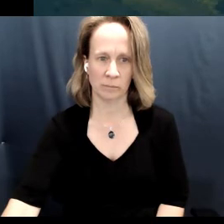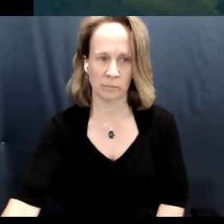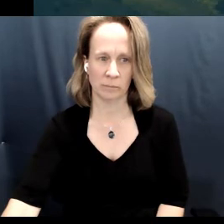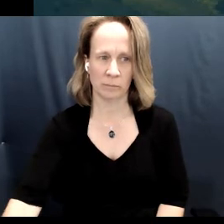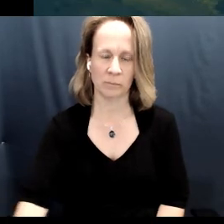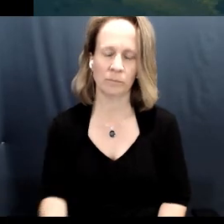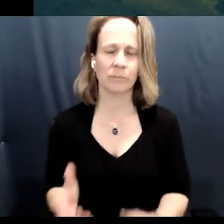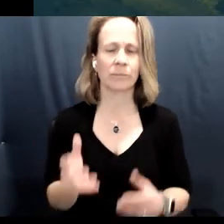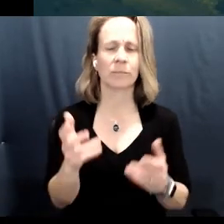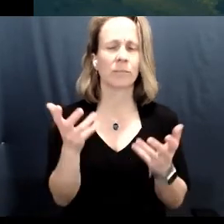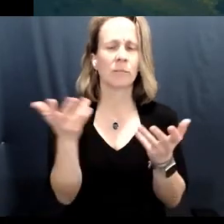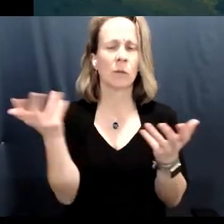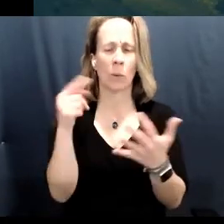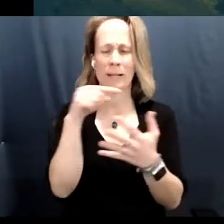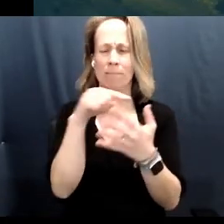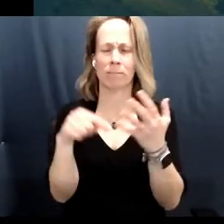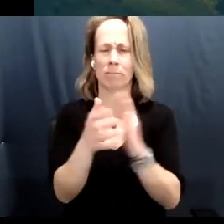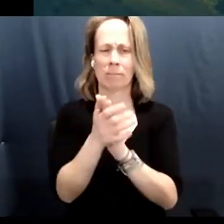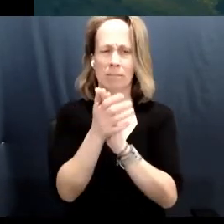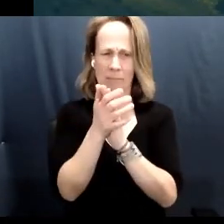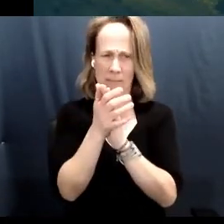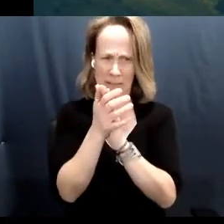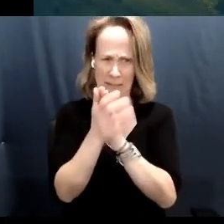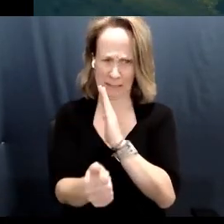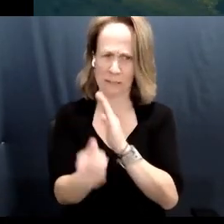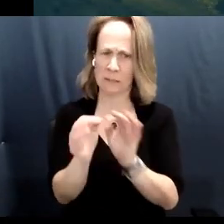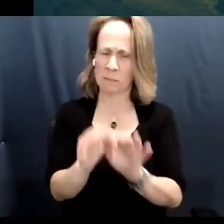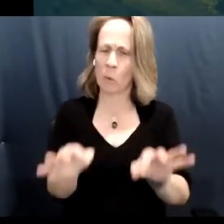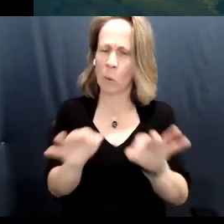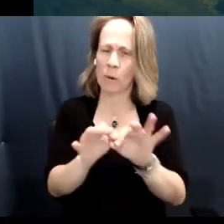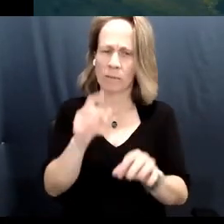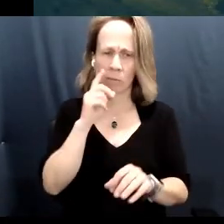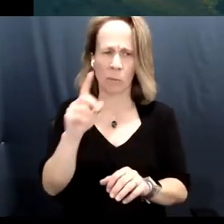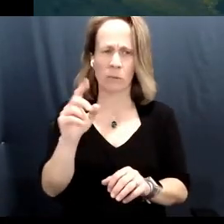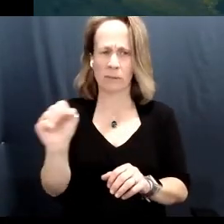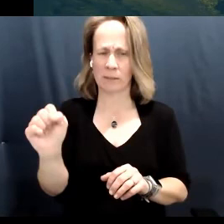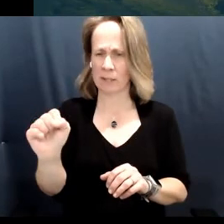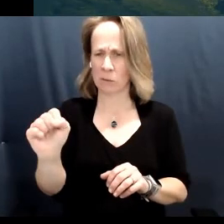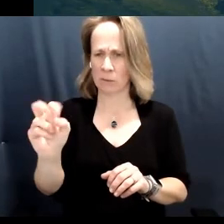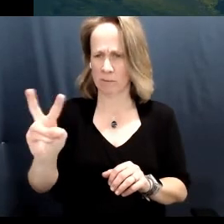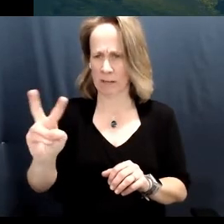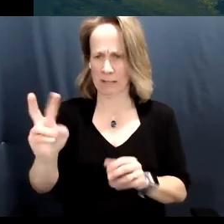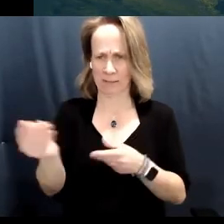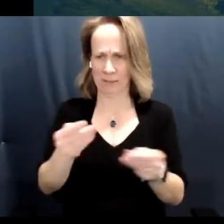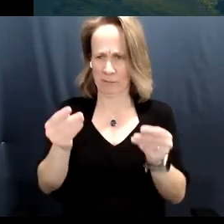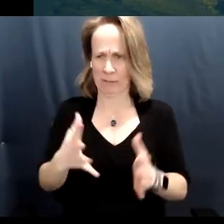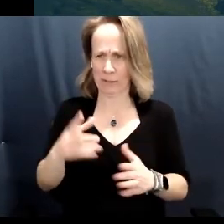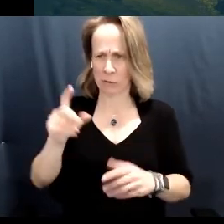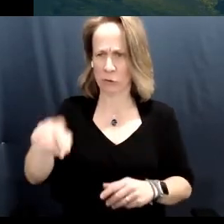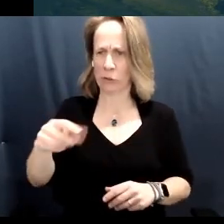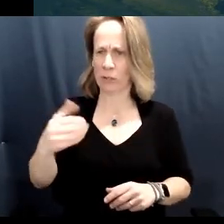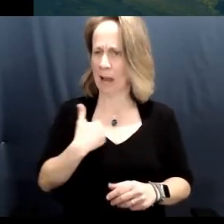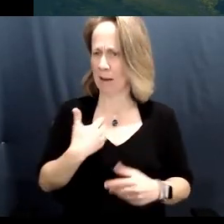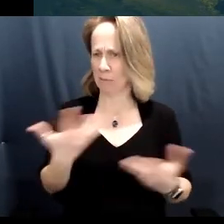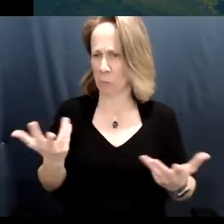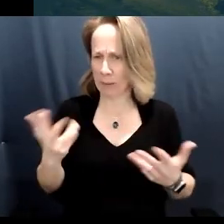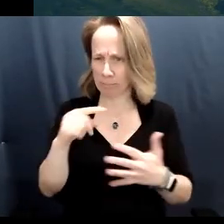What skills are important for sexual violence support group facilitator to have?